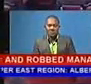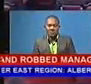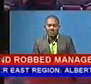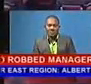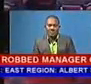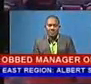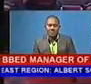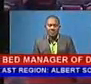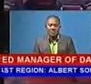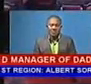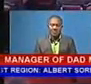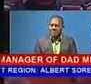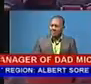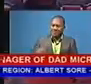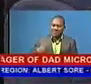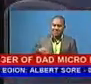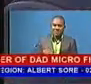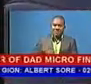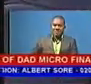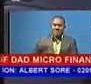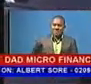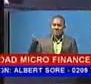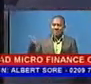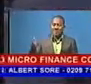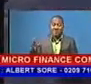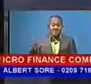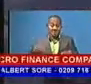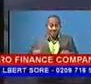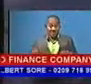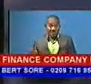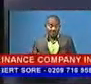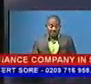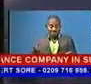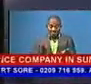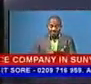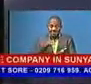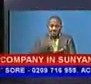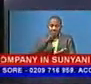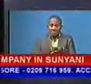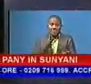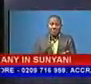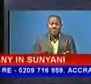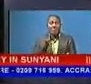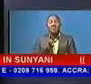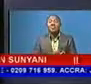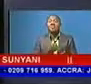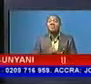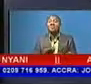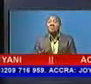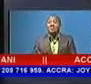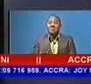My lord, I believe whatever it is, unless you have admitted, is on the record. So when the exhibit is taken,